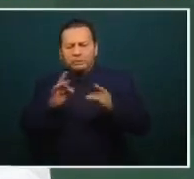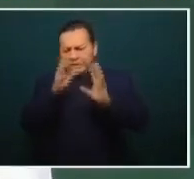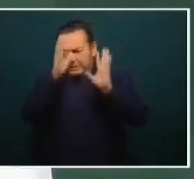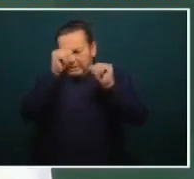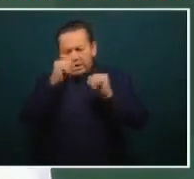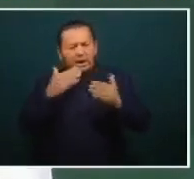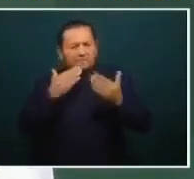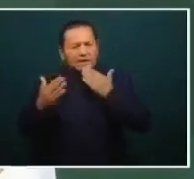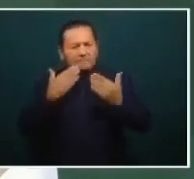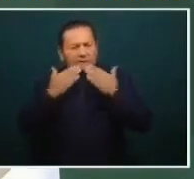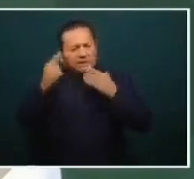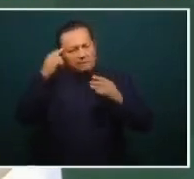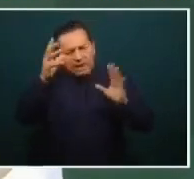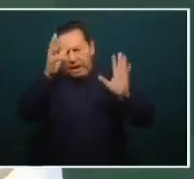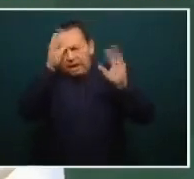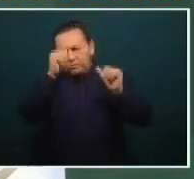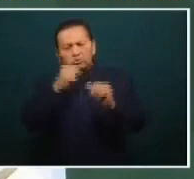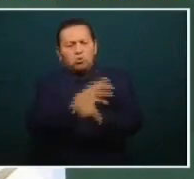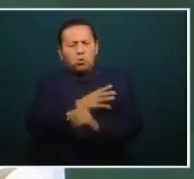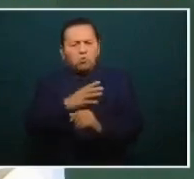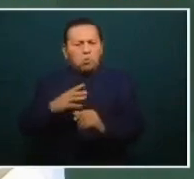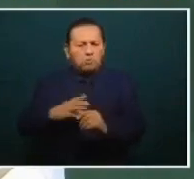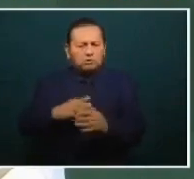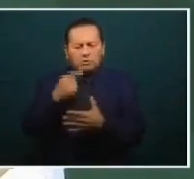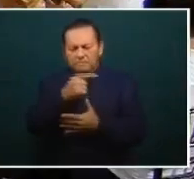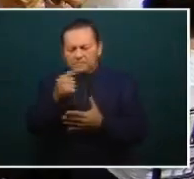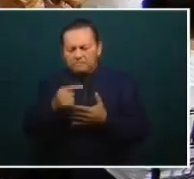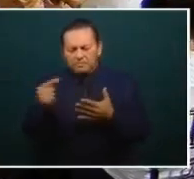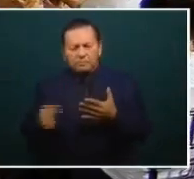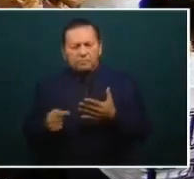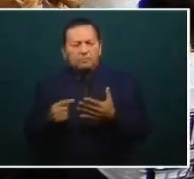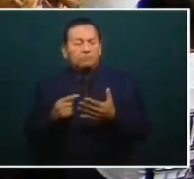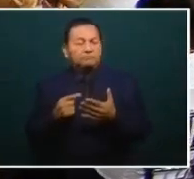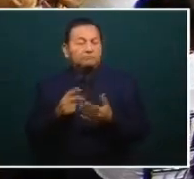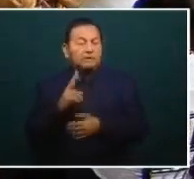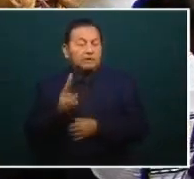and to come to agreements and compromises.